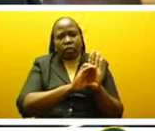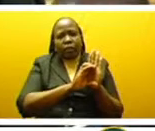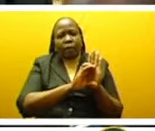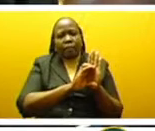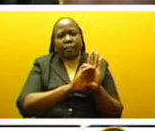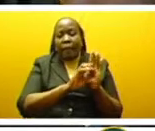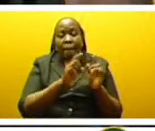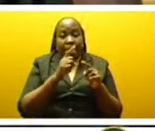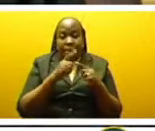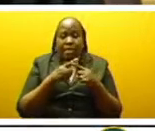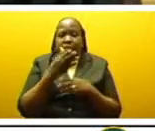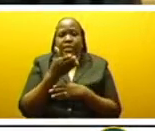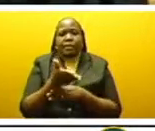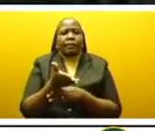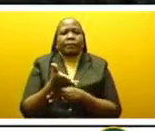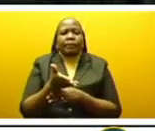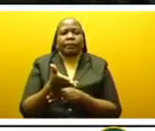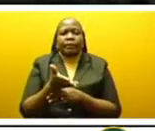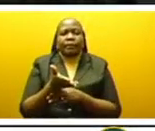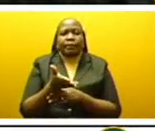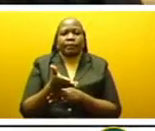However,